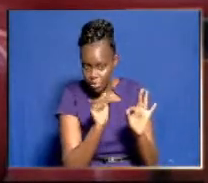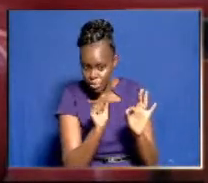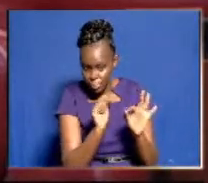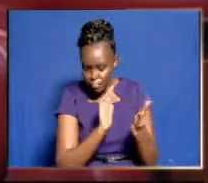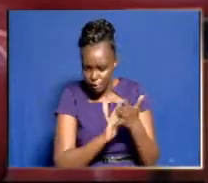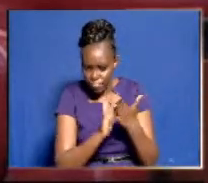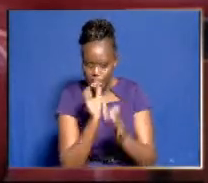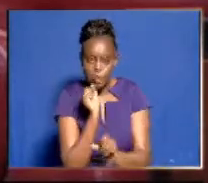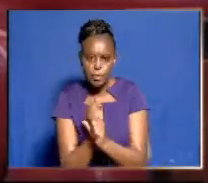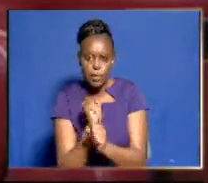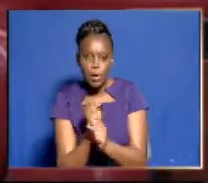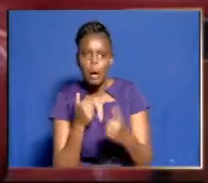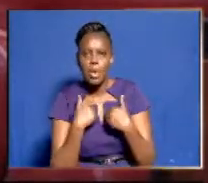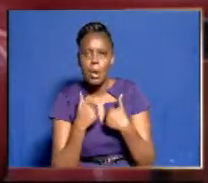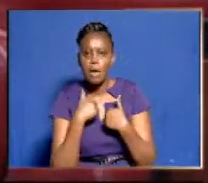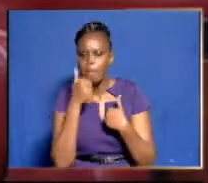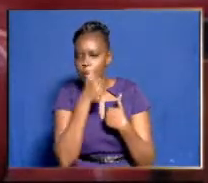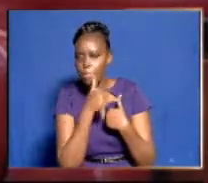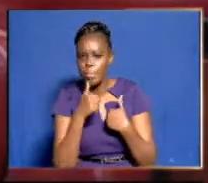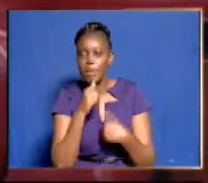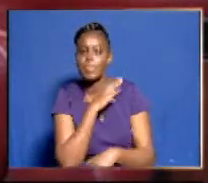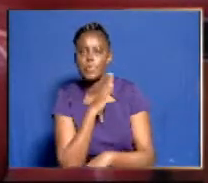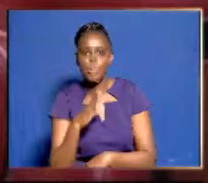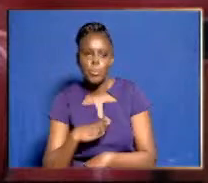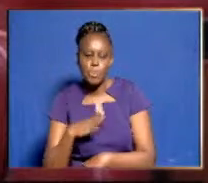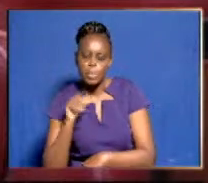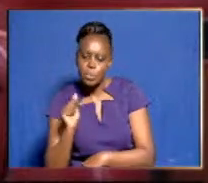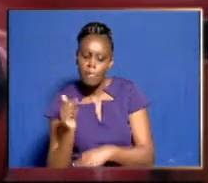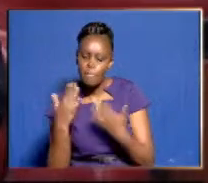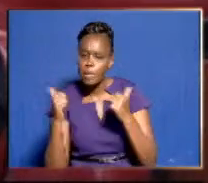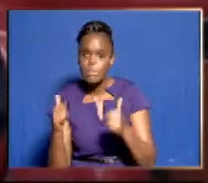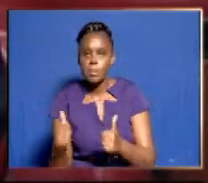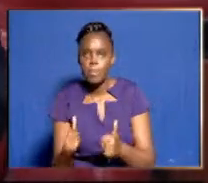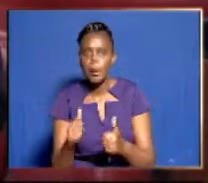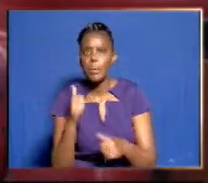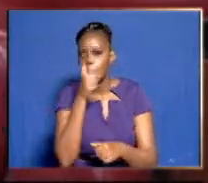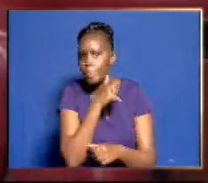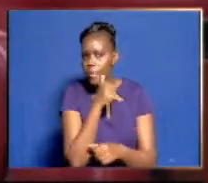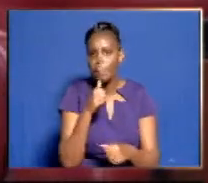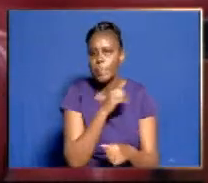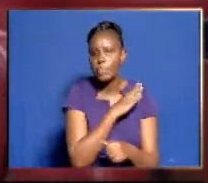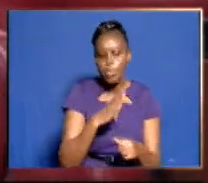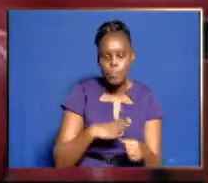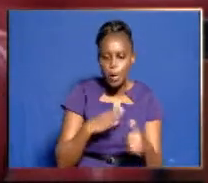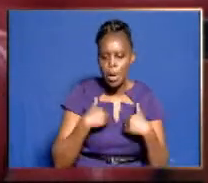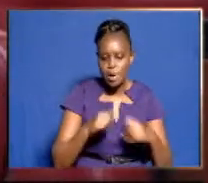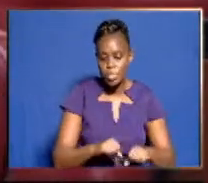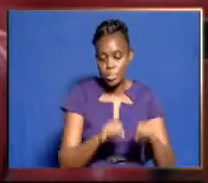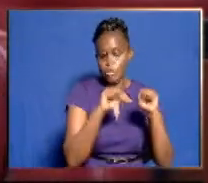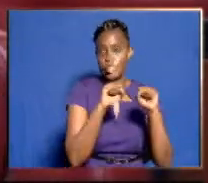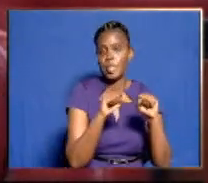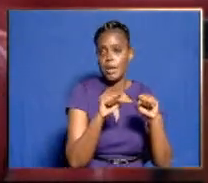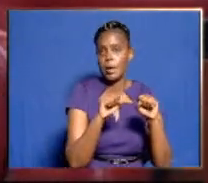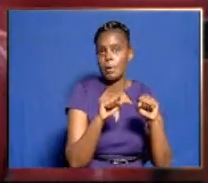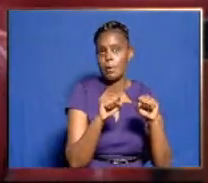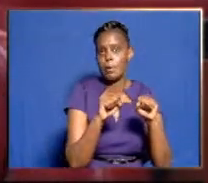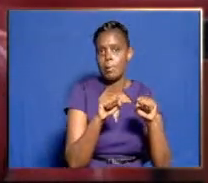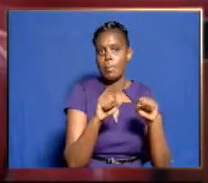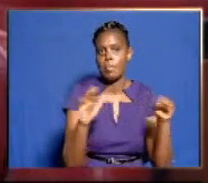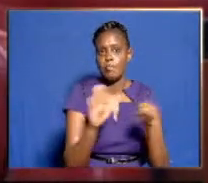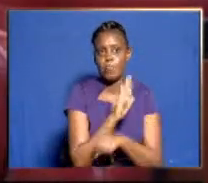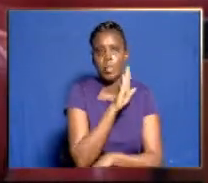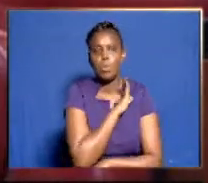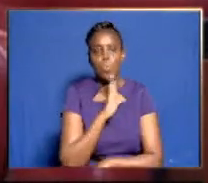with speed, because we have a privatization commission that is not complete. The privatization commission has a chairman, but does not have a complete